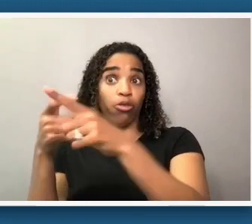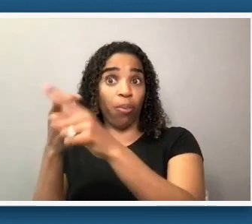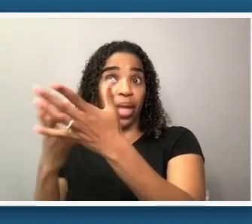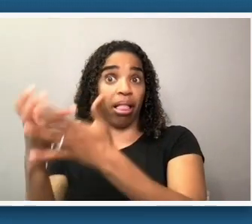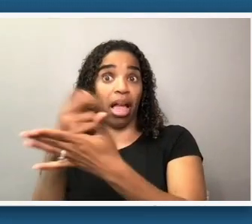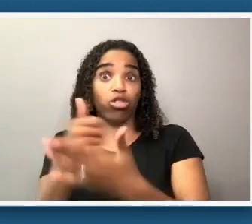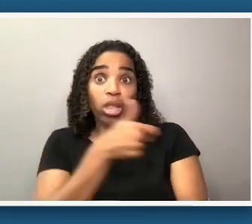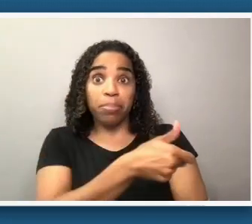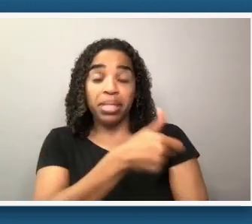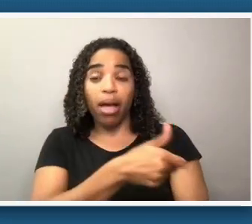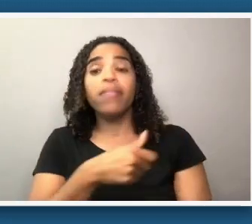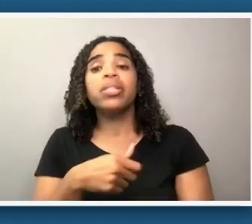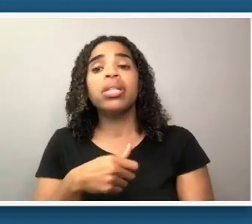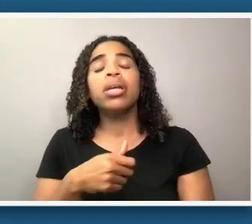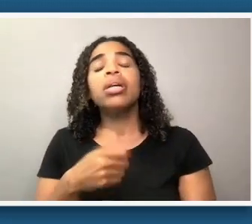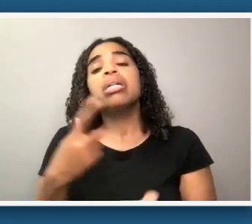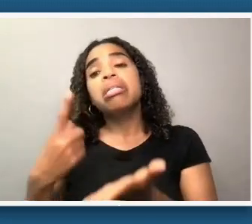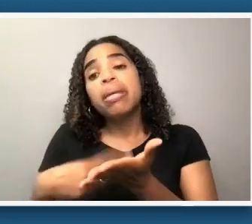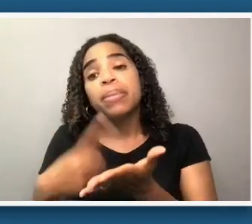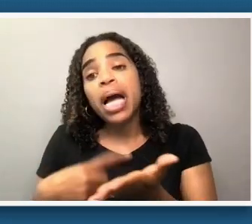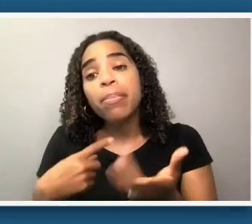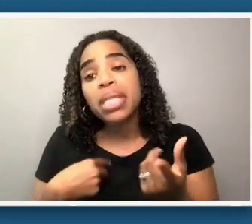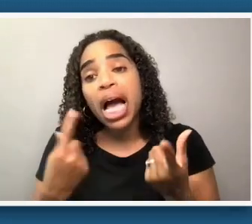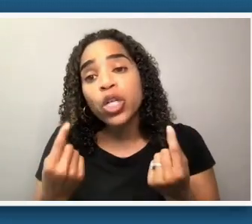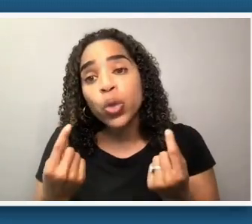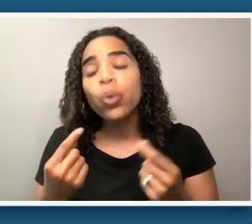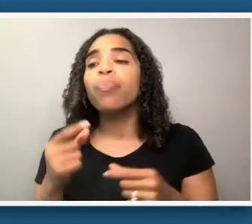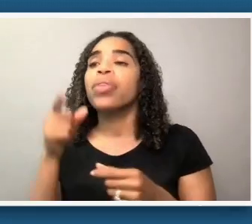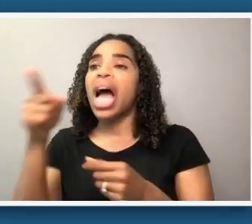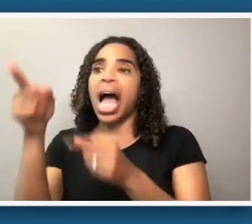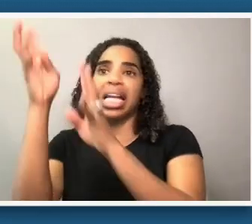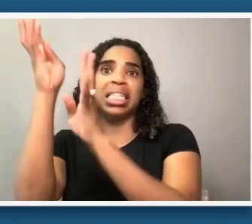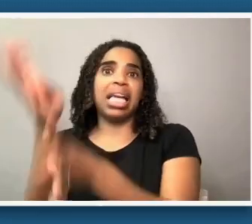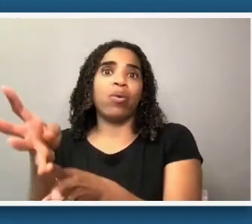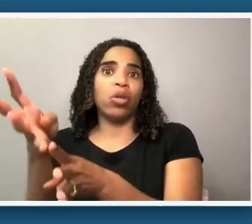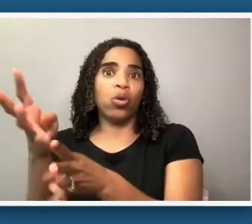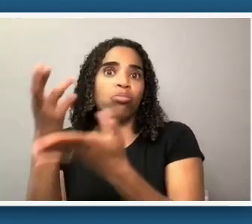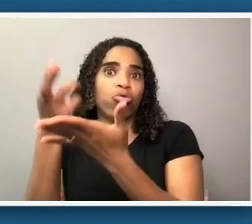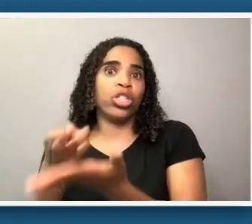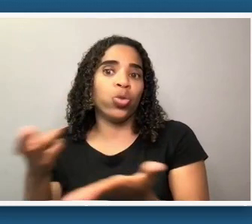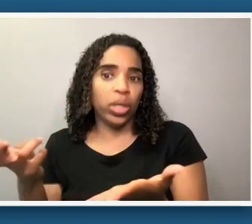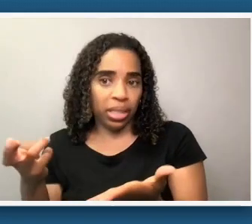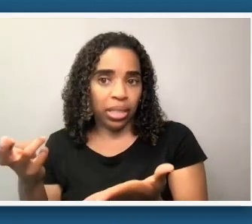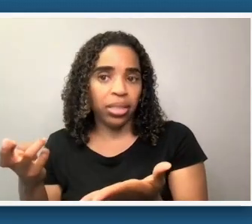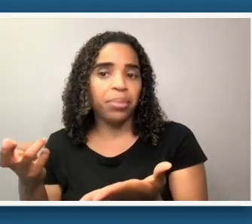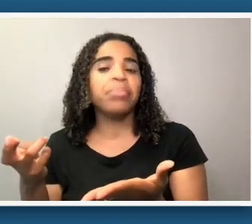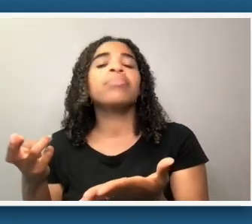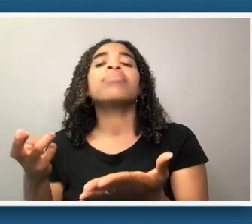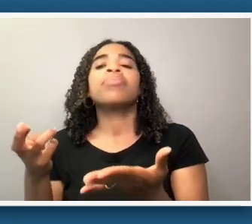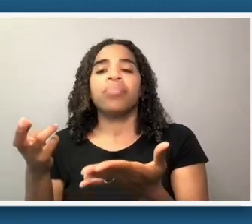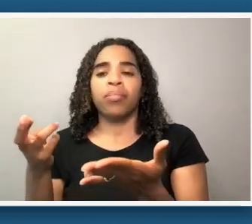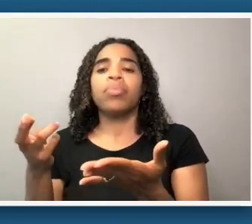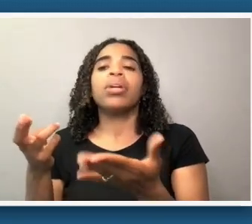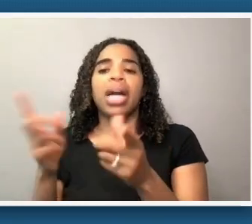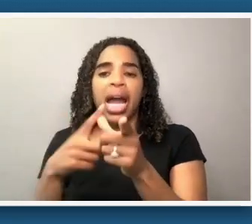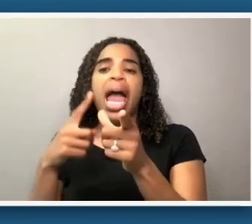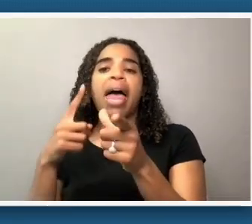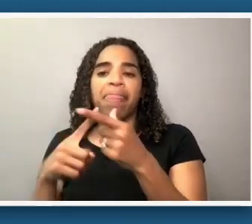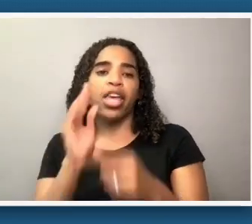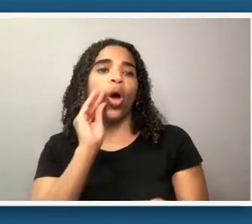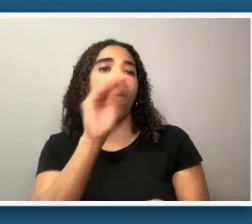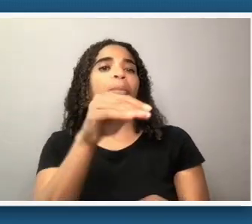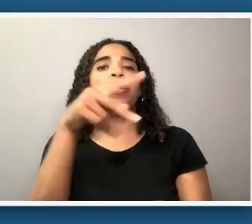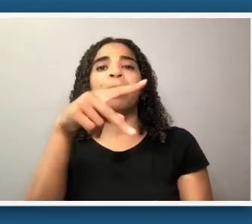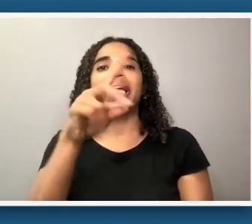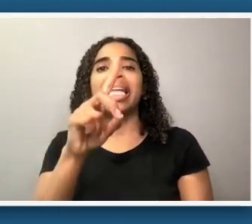own, you're able to download the resources that you collect, and I either put them into a PDF form to